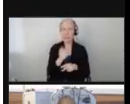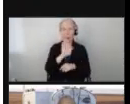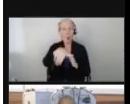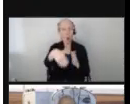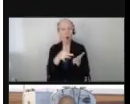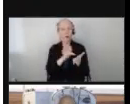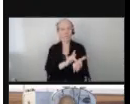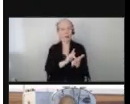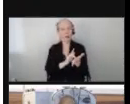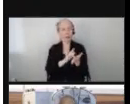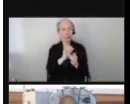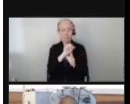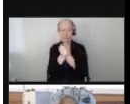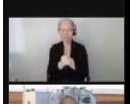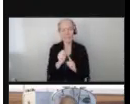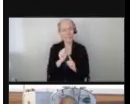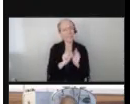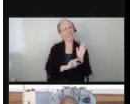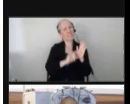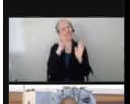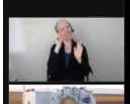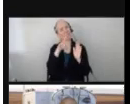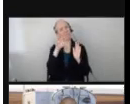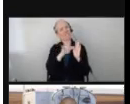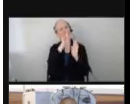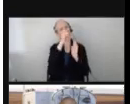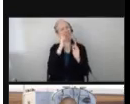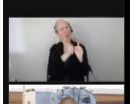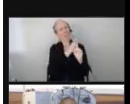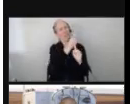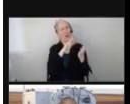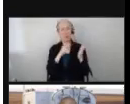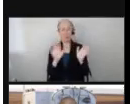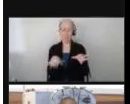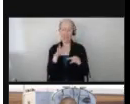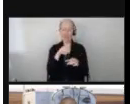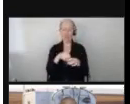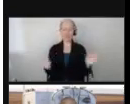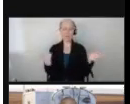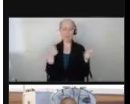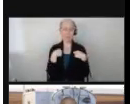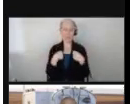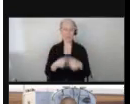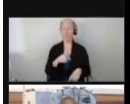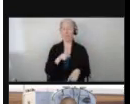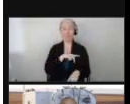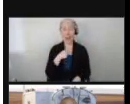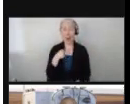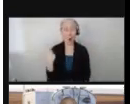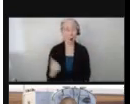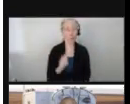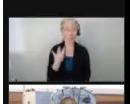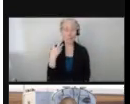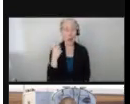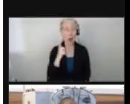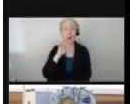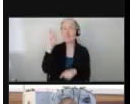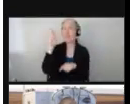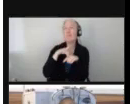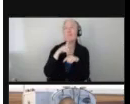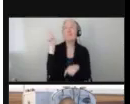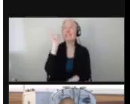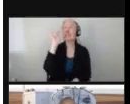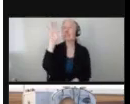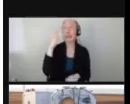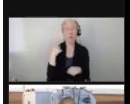for everybody, should be for everyone, and that includes me. Personally, I've always wanted to go to space. I want to go to Earth orbit. I want to go to the